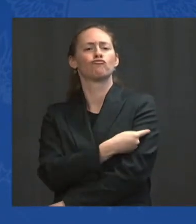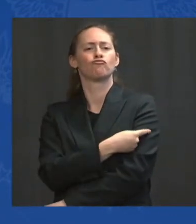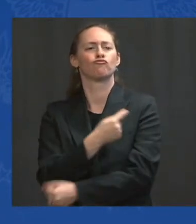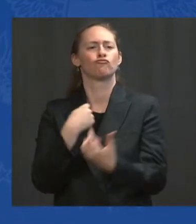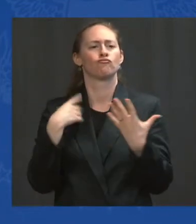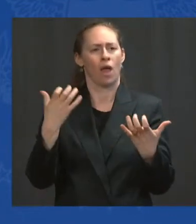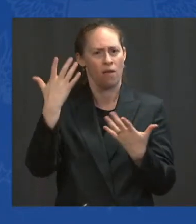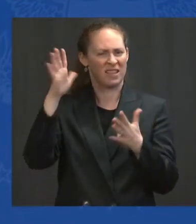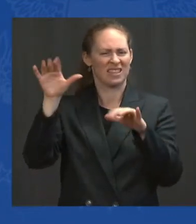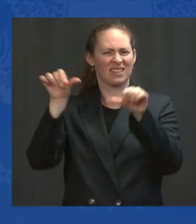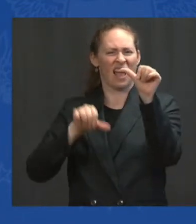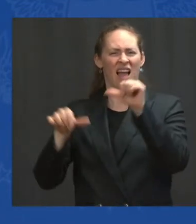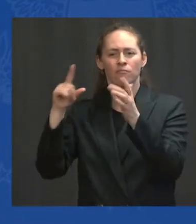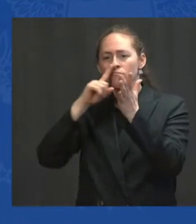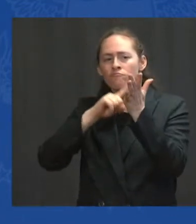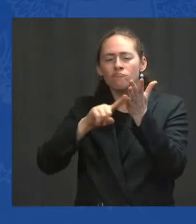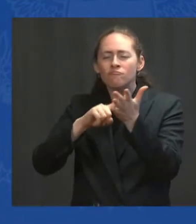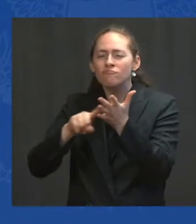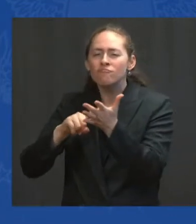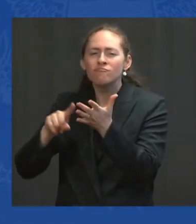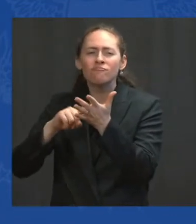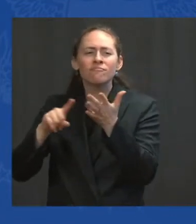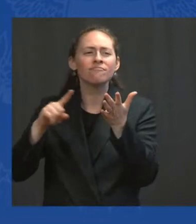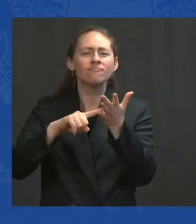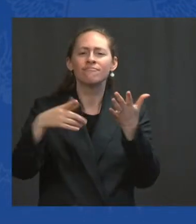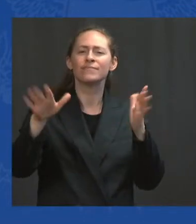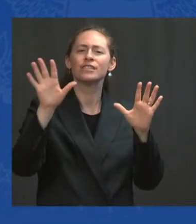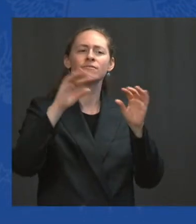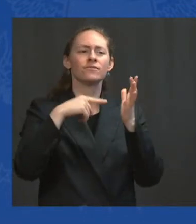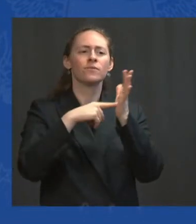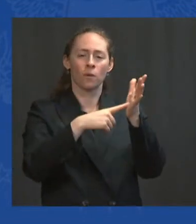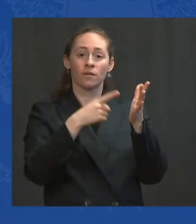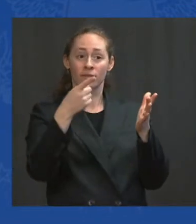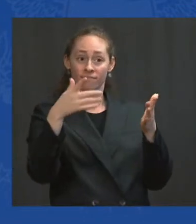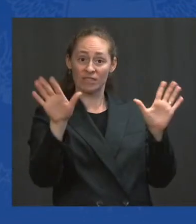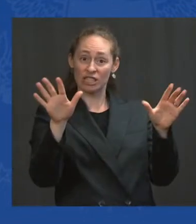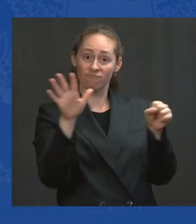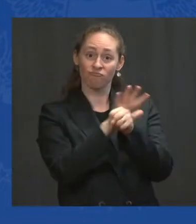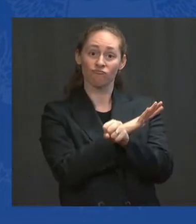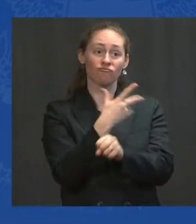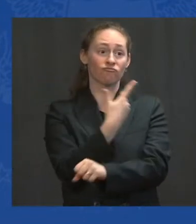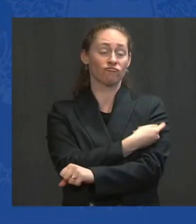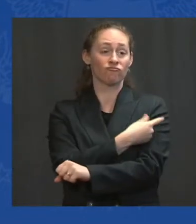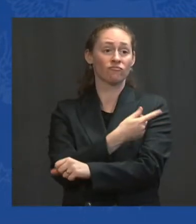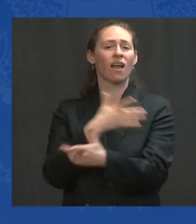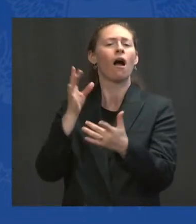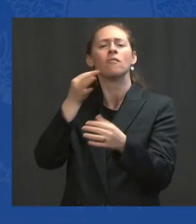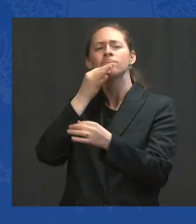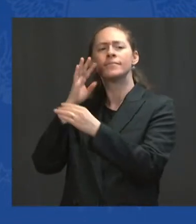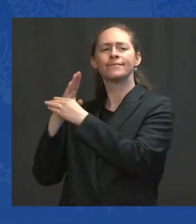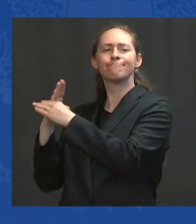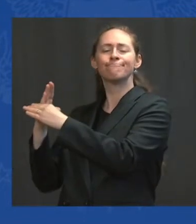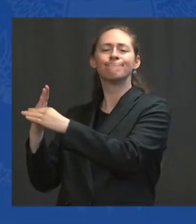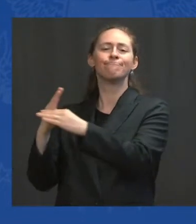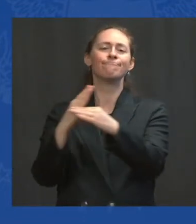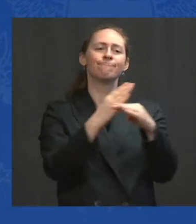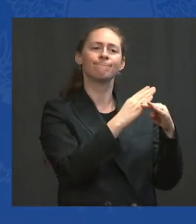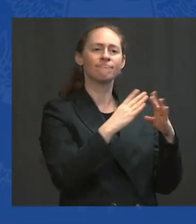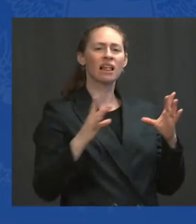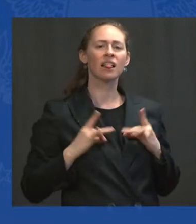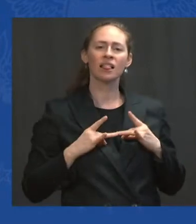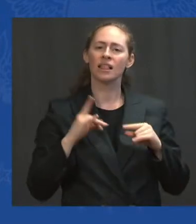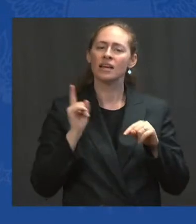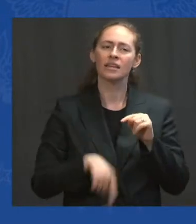clear, individuals who are fully vaccinated have a very high degree of protection, and those who are not fully